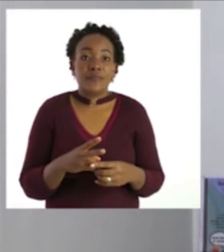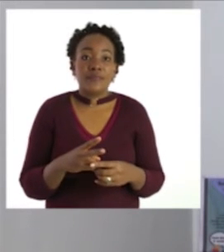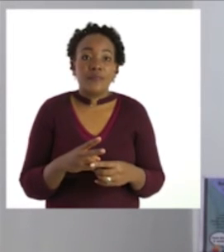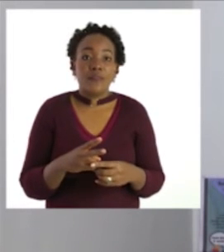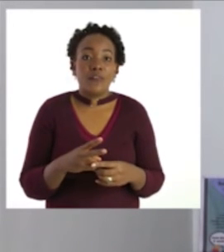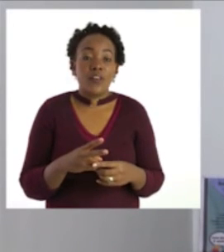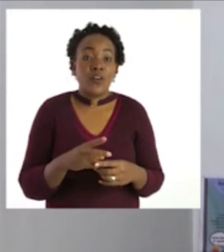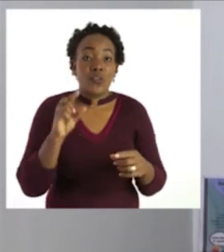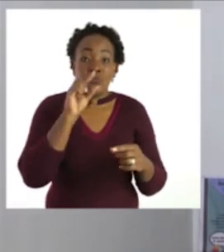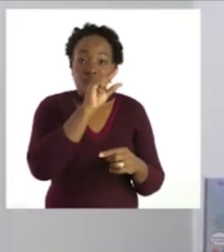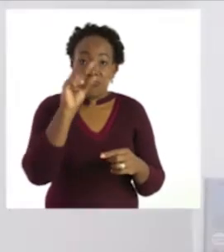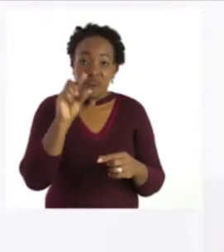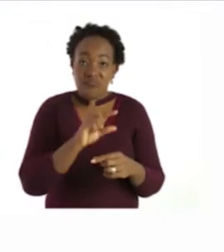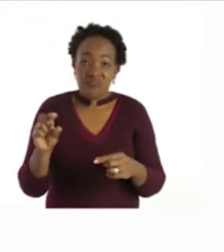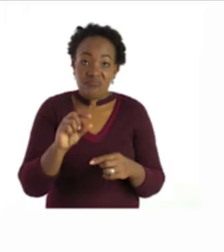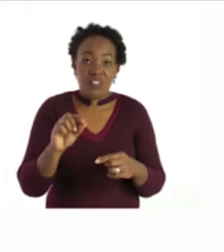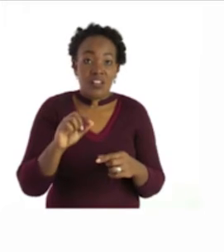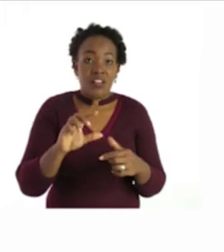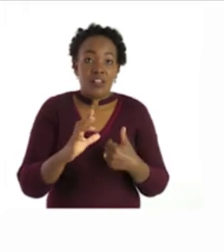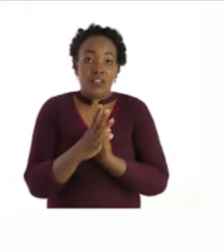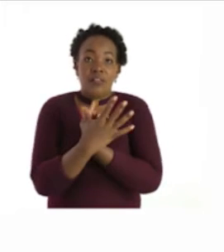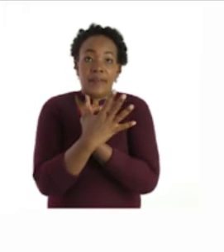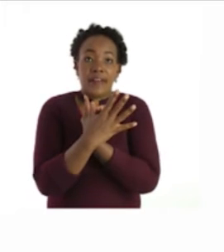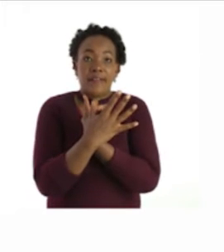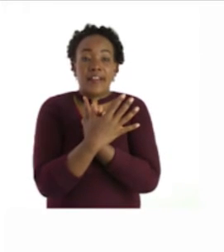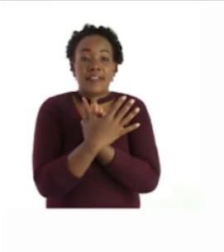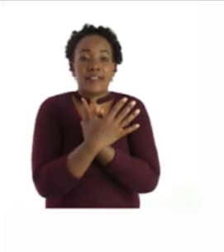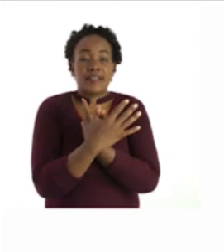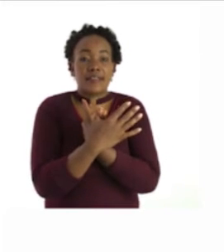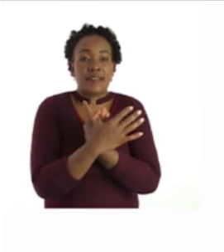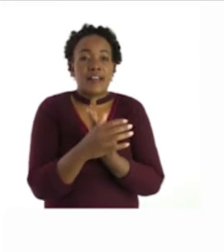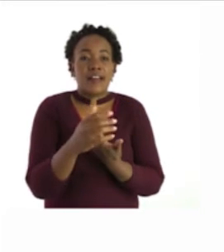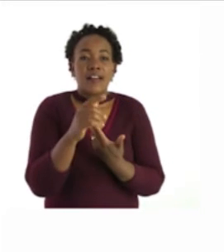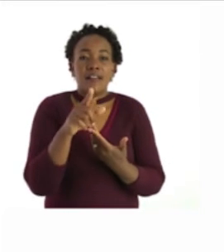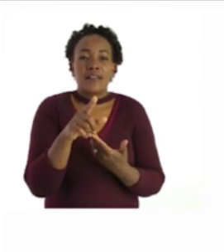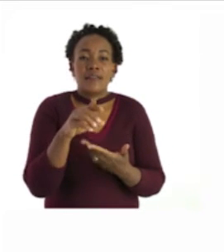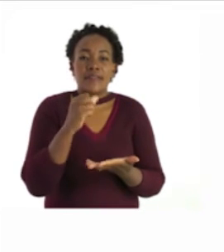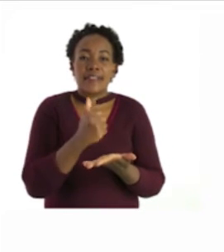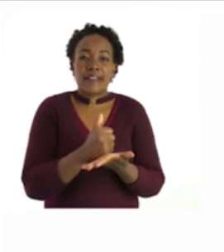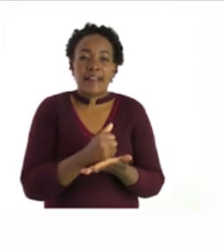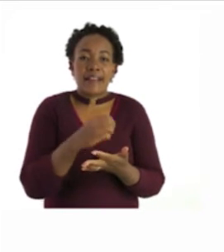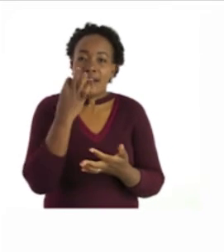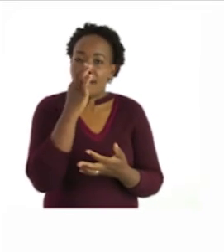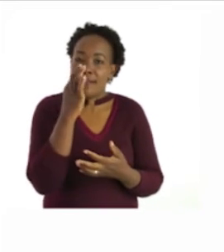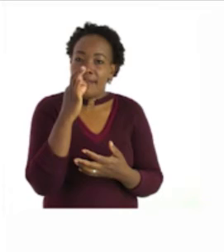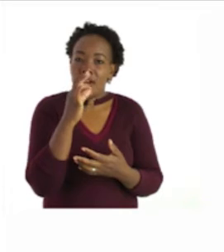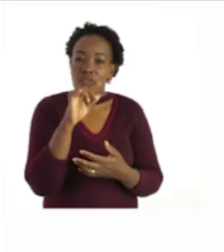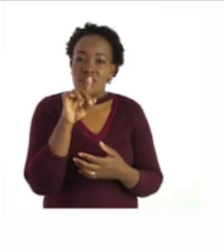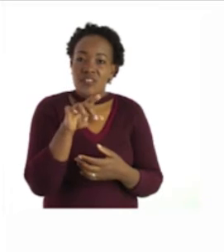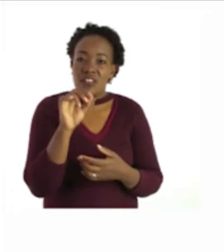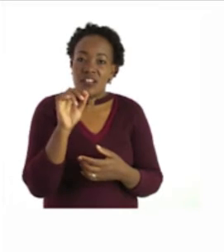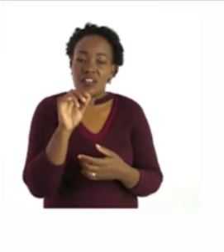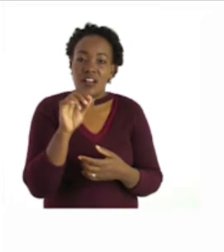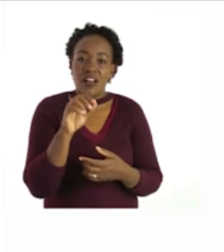have words butterfly there, set, flower there,